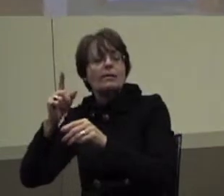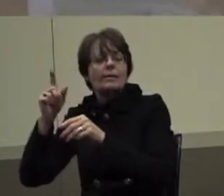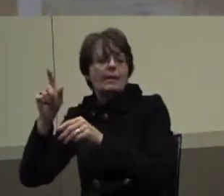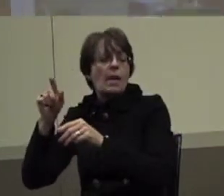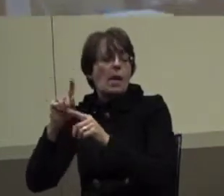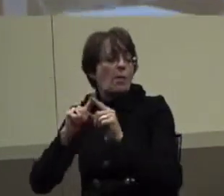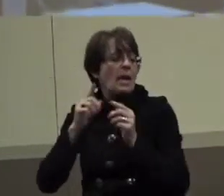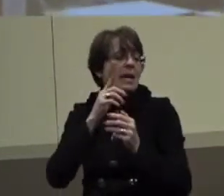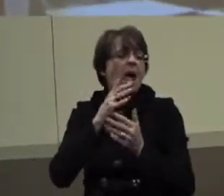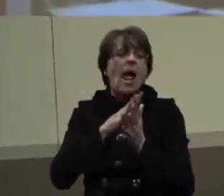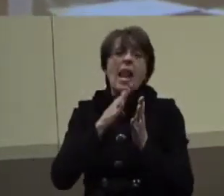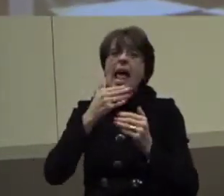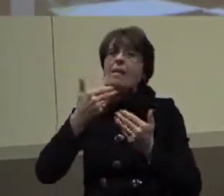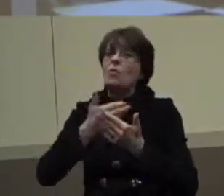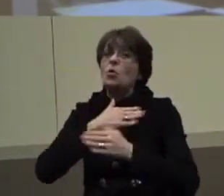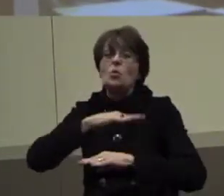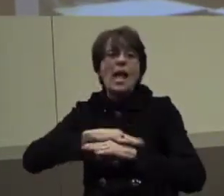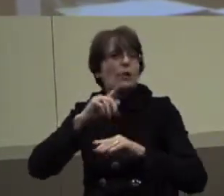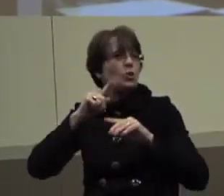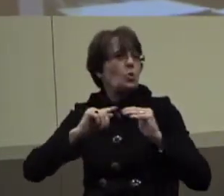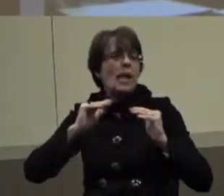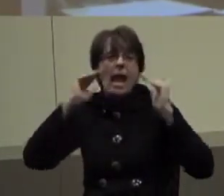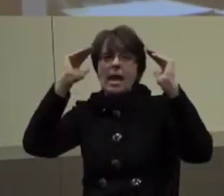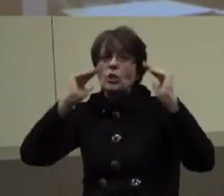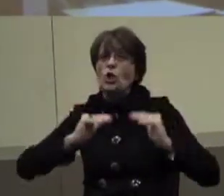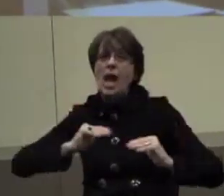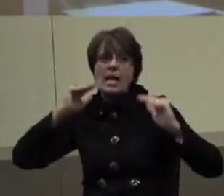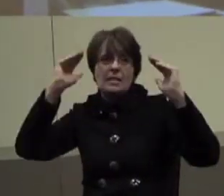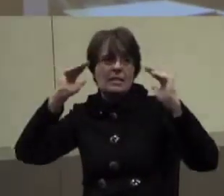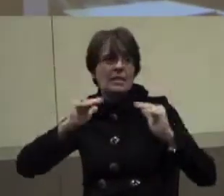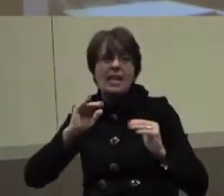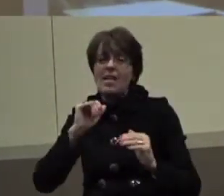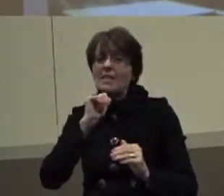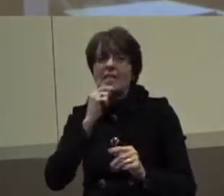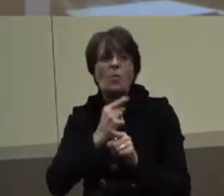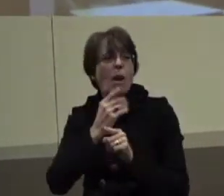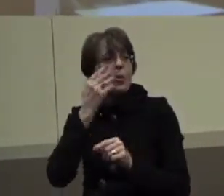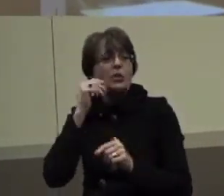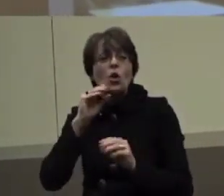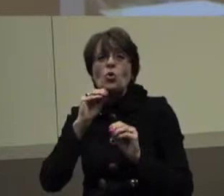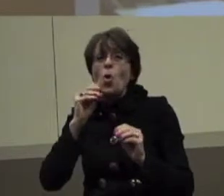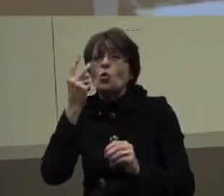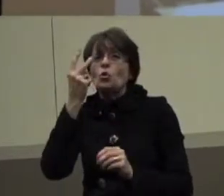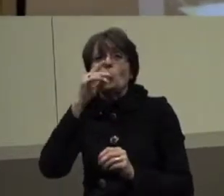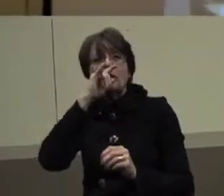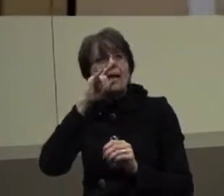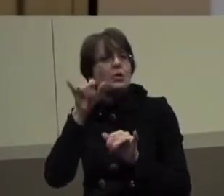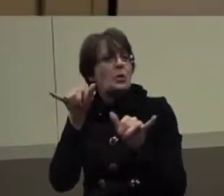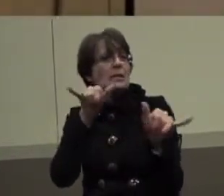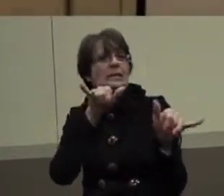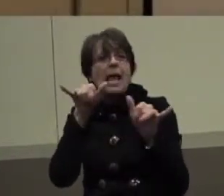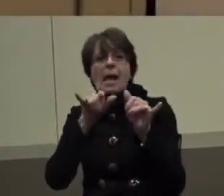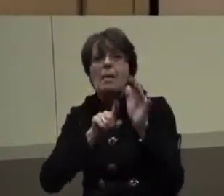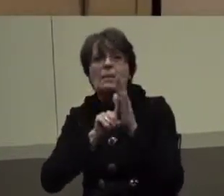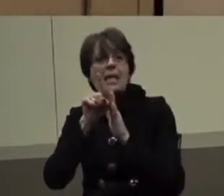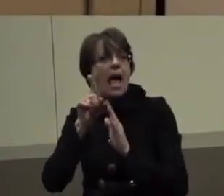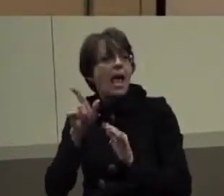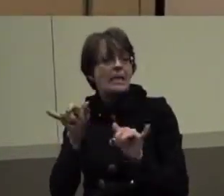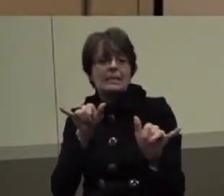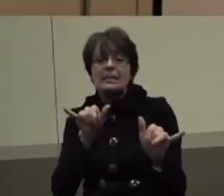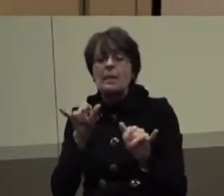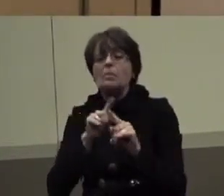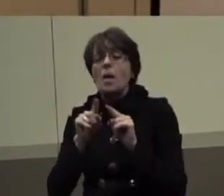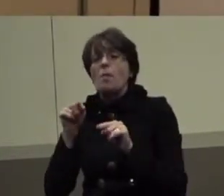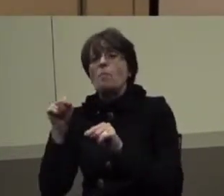that aren't adjustable at all, which is not right because no two kids are the same height or size. But